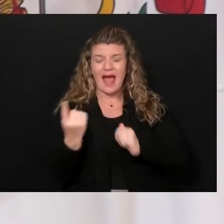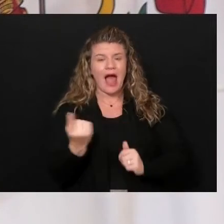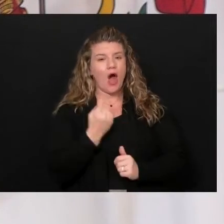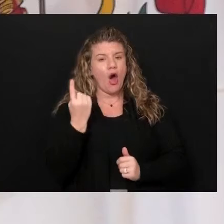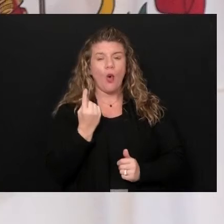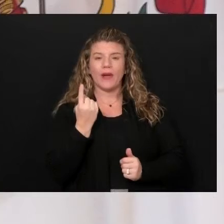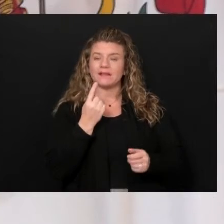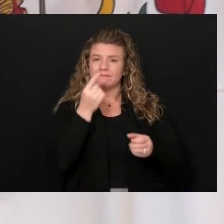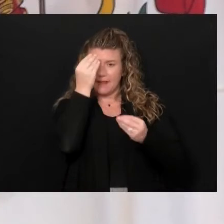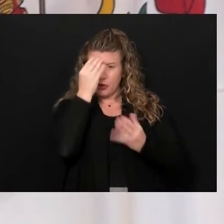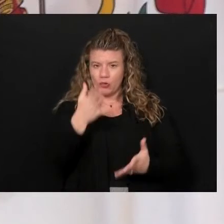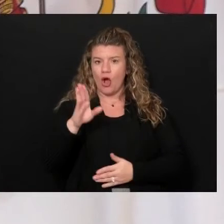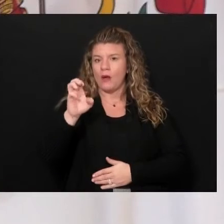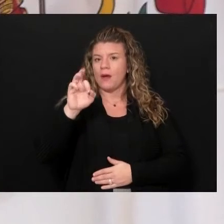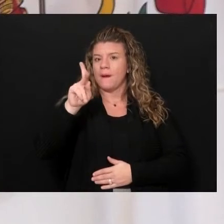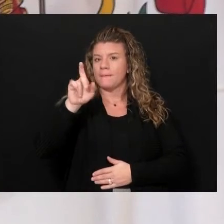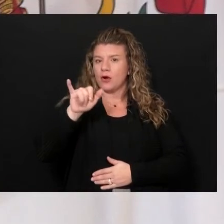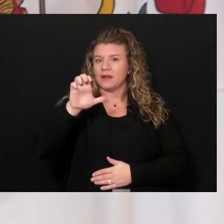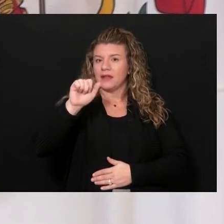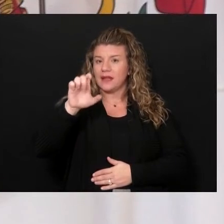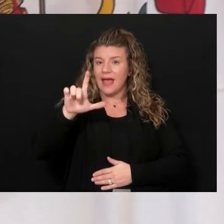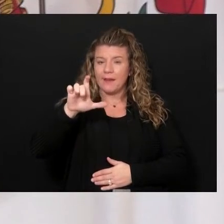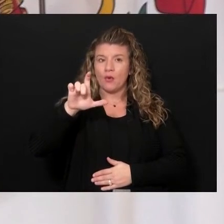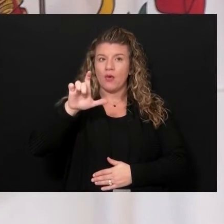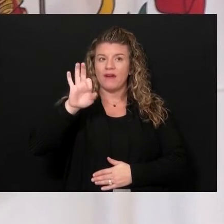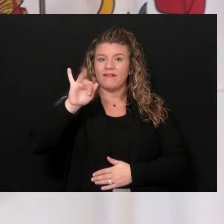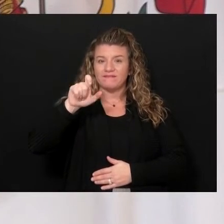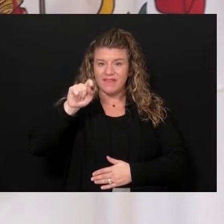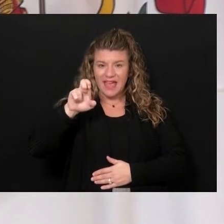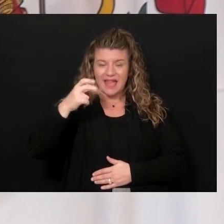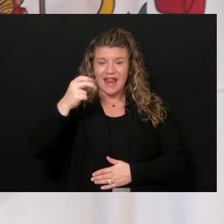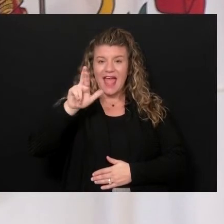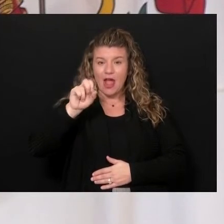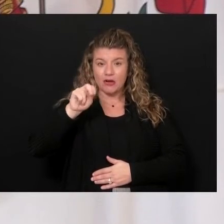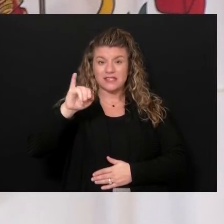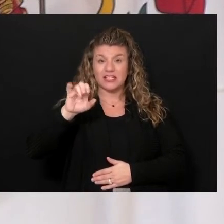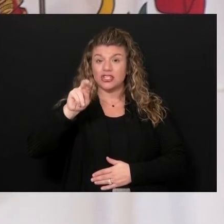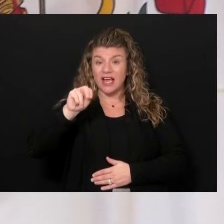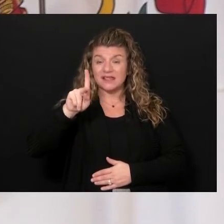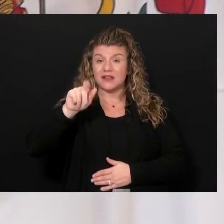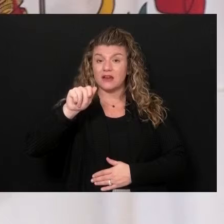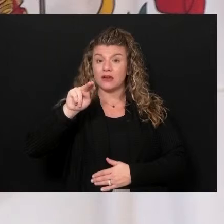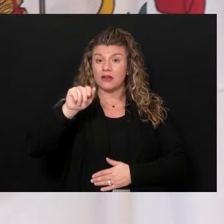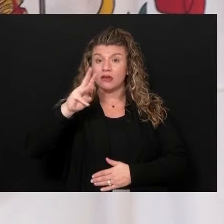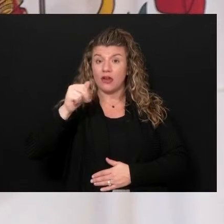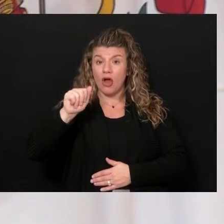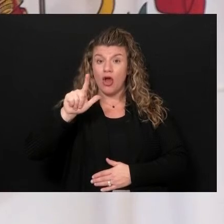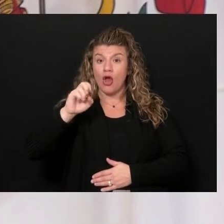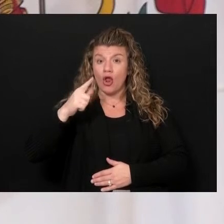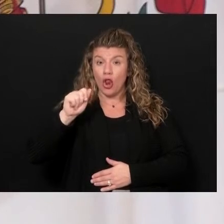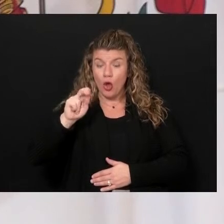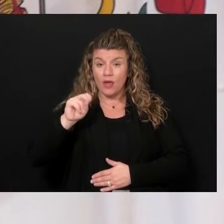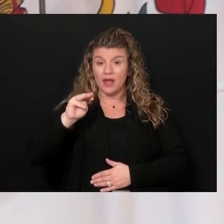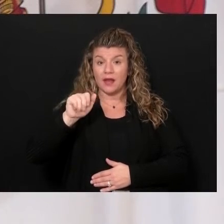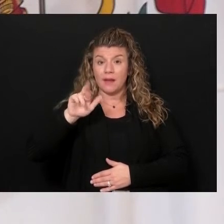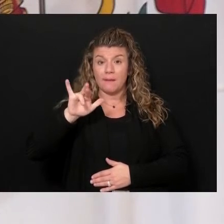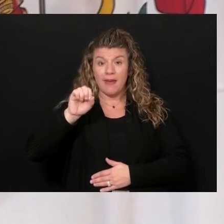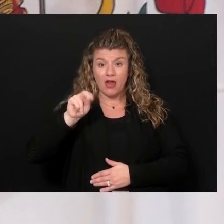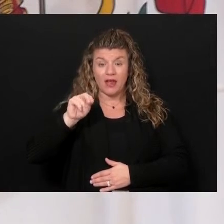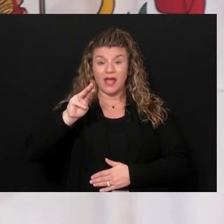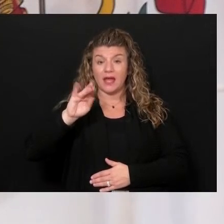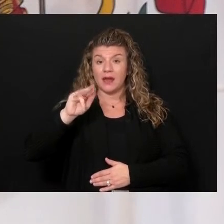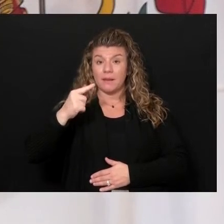read the counties: Berkeley, Cabell, Fayette, Harrison, Jackson, Kanawha, Logan, Marion, Mingo, Monroe,